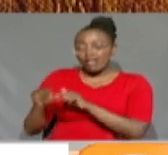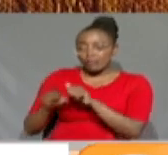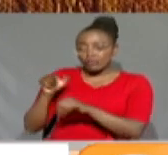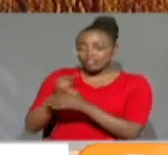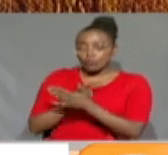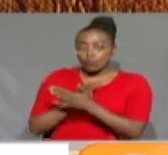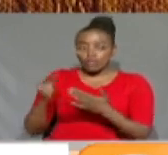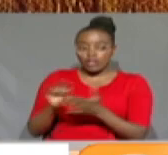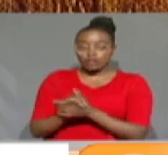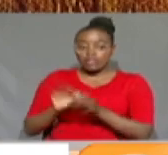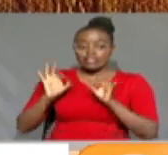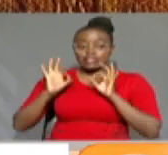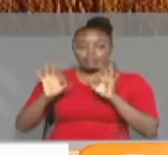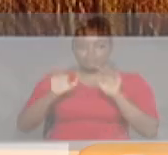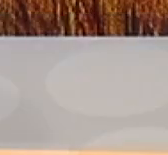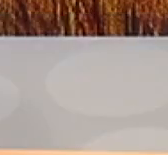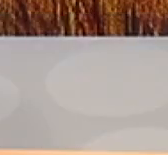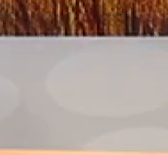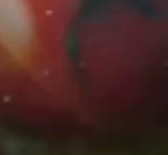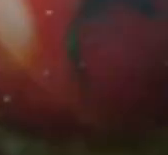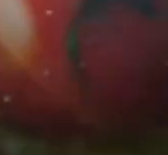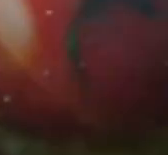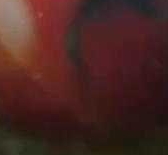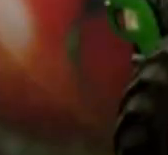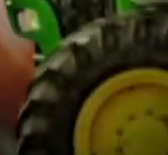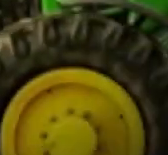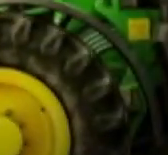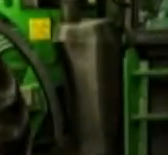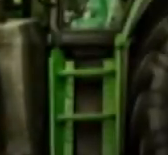week's Smart Farm.